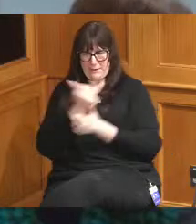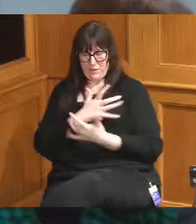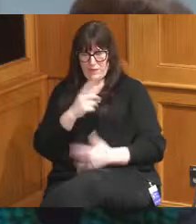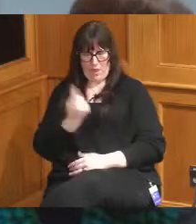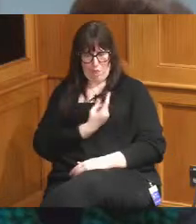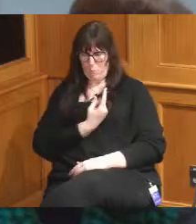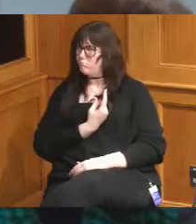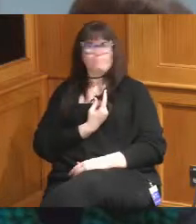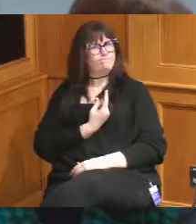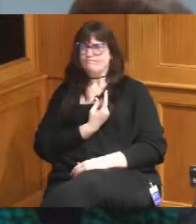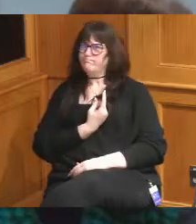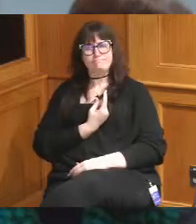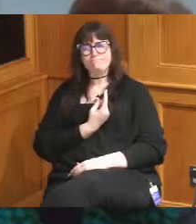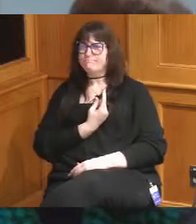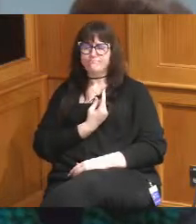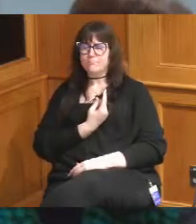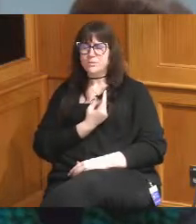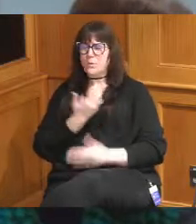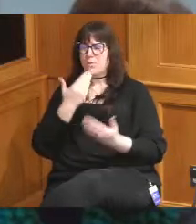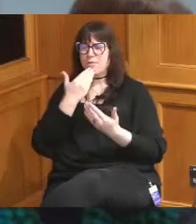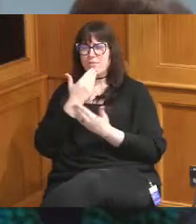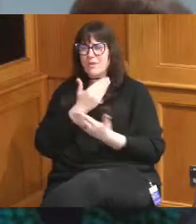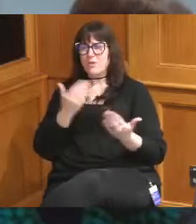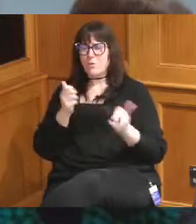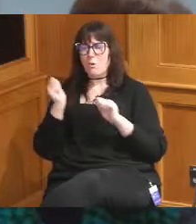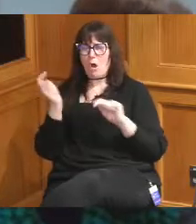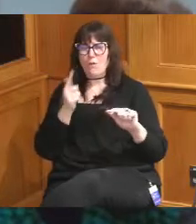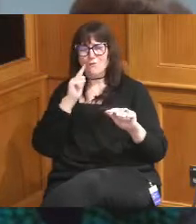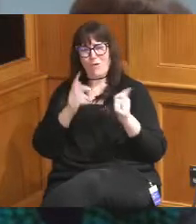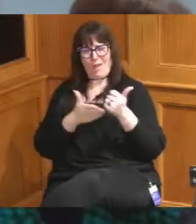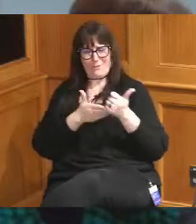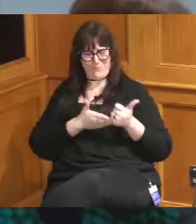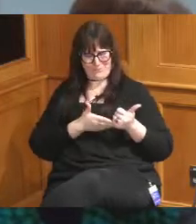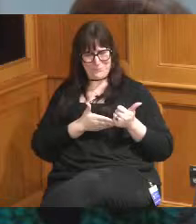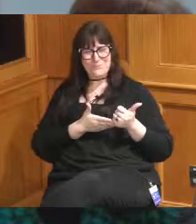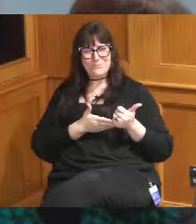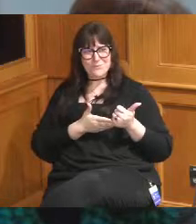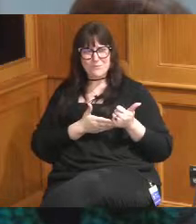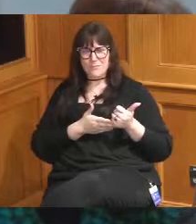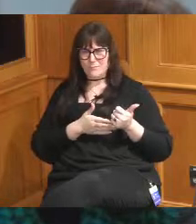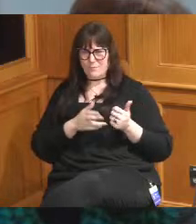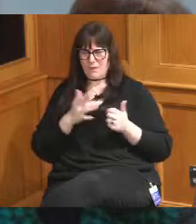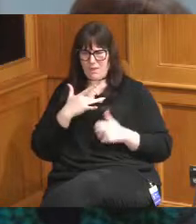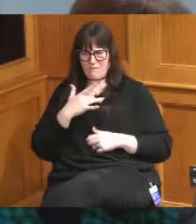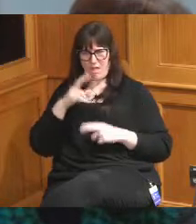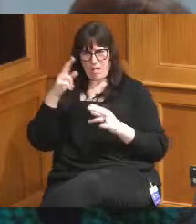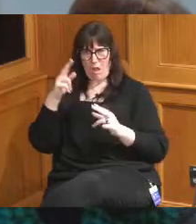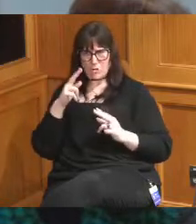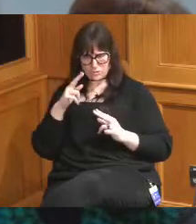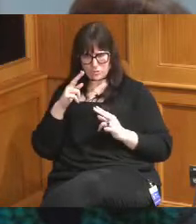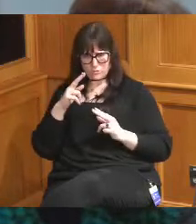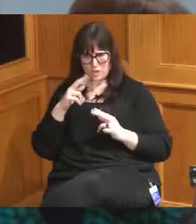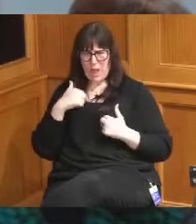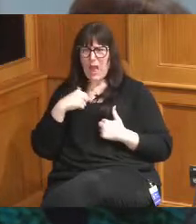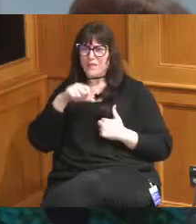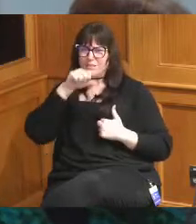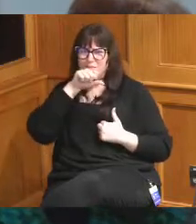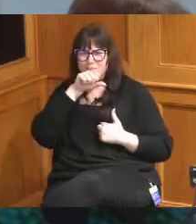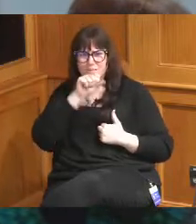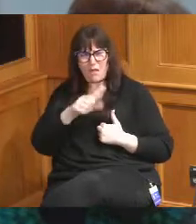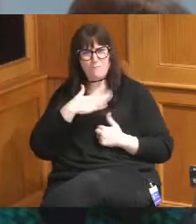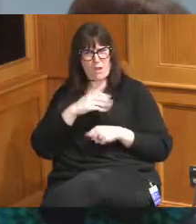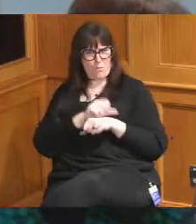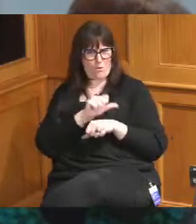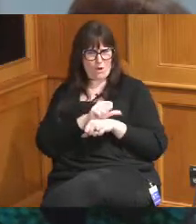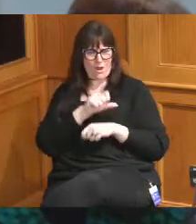also. It is an honor and a privilege to be recognized for work that you love to do. I love my community, and I